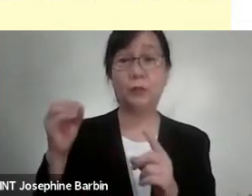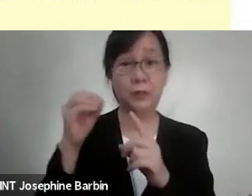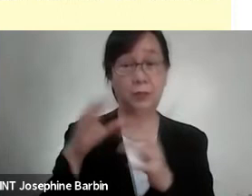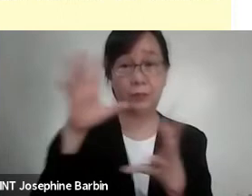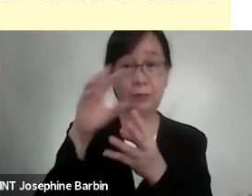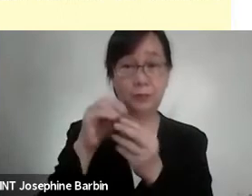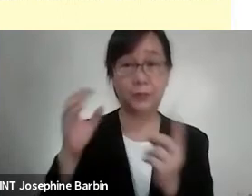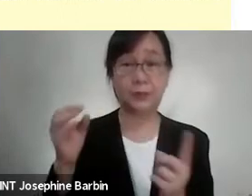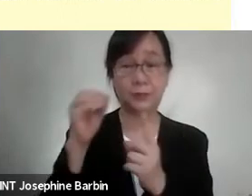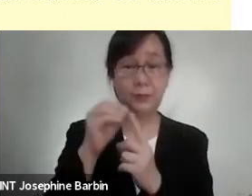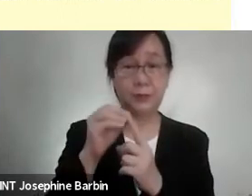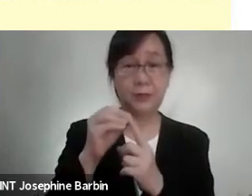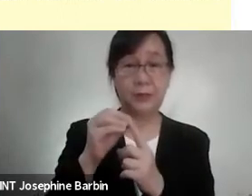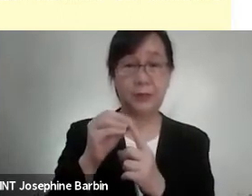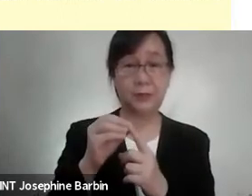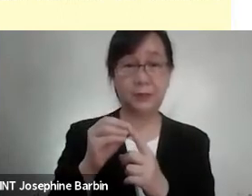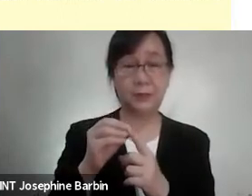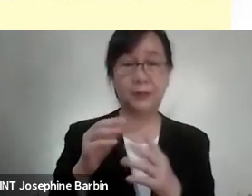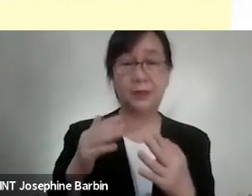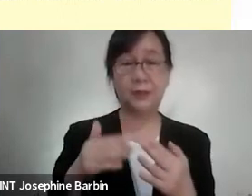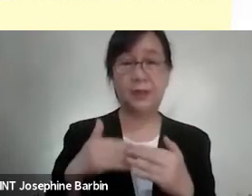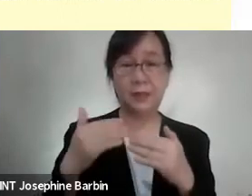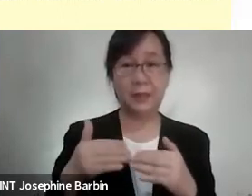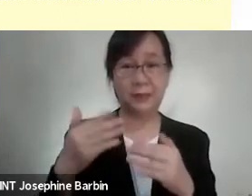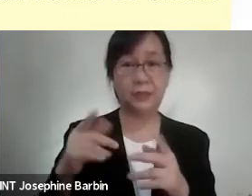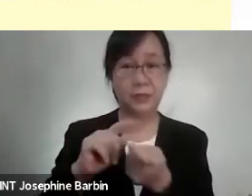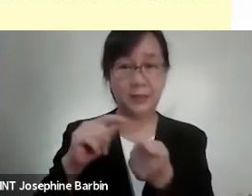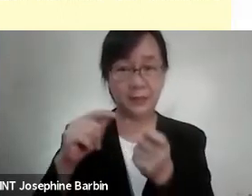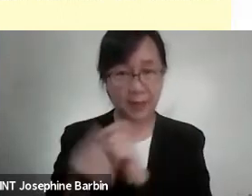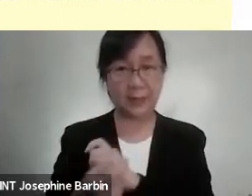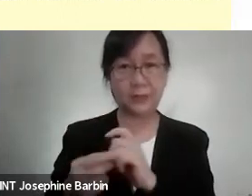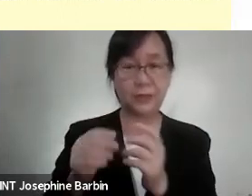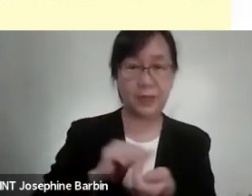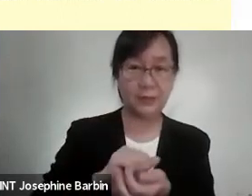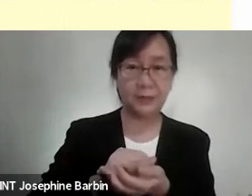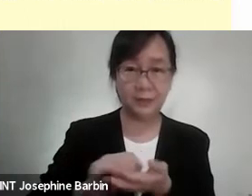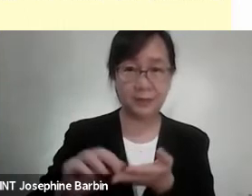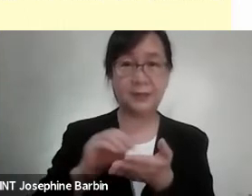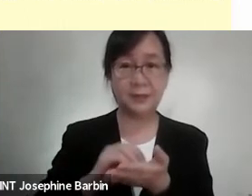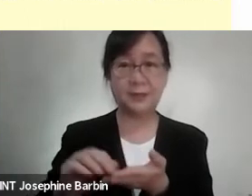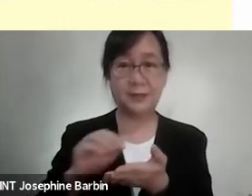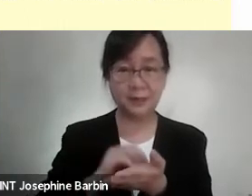to accelerate and translate the actions into